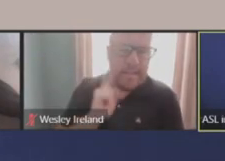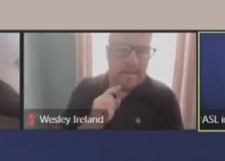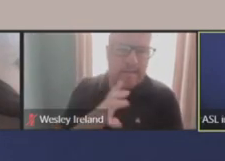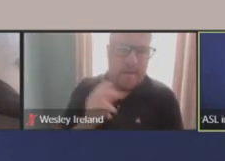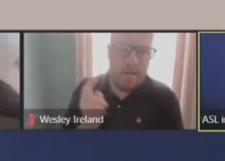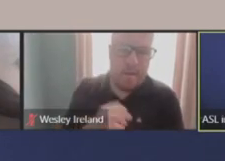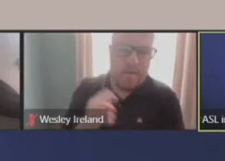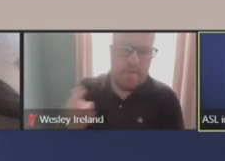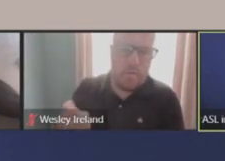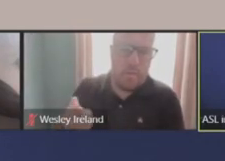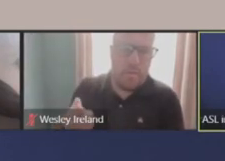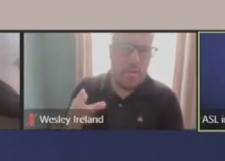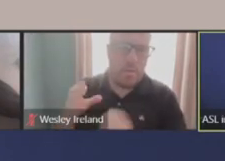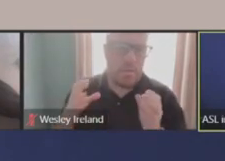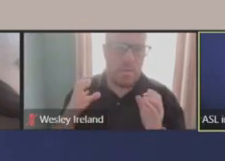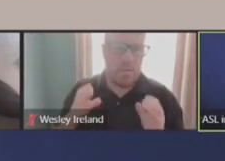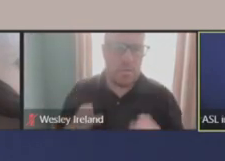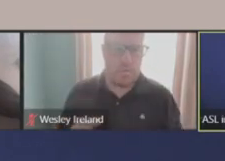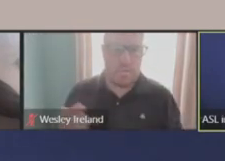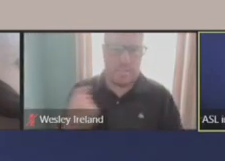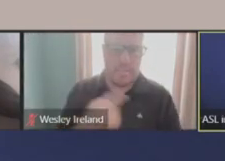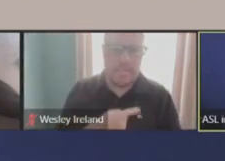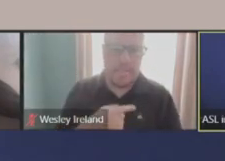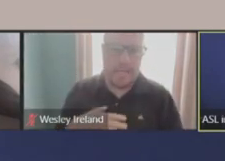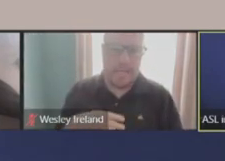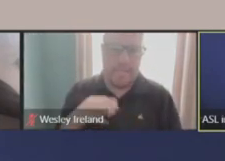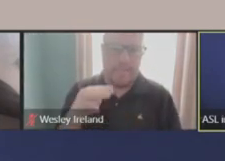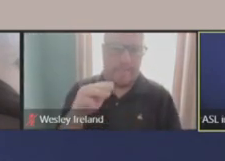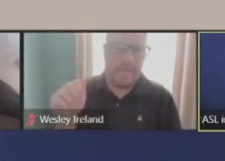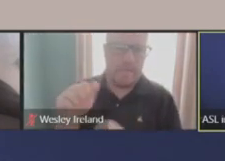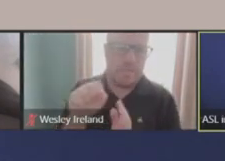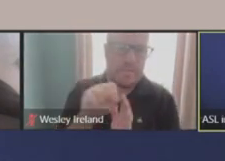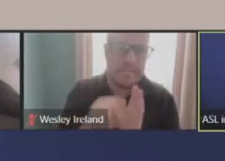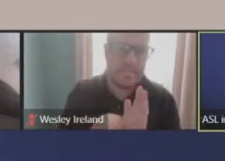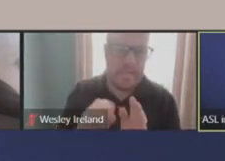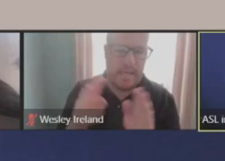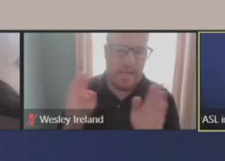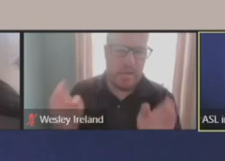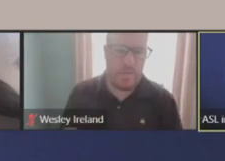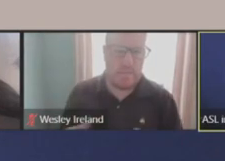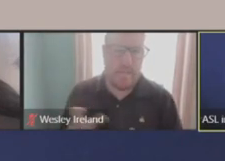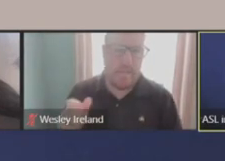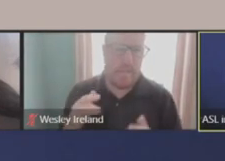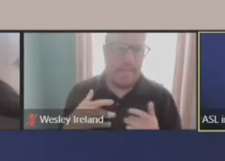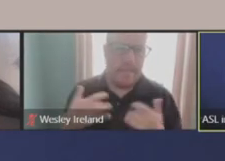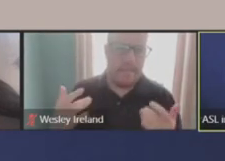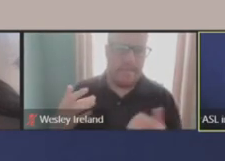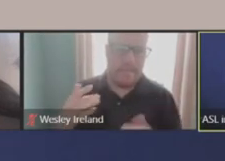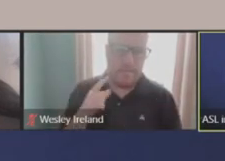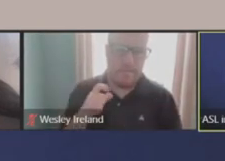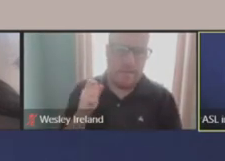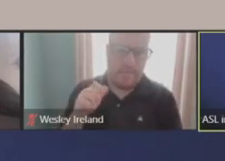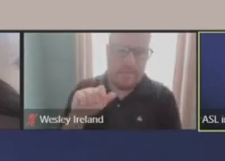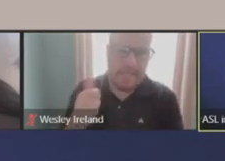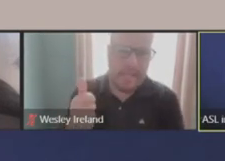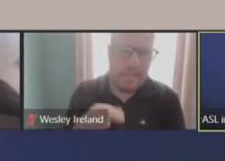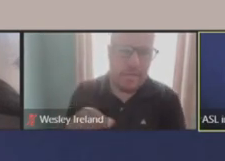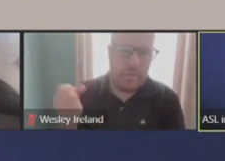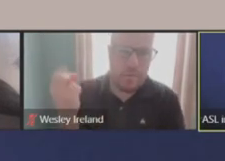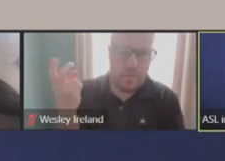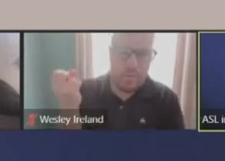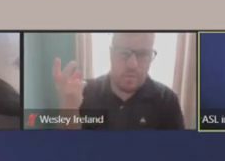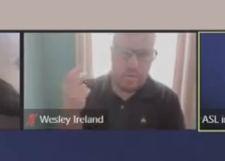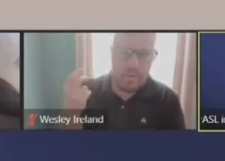So tomorrow is the Deaf and Hard of Hearing Constituents Day at the Massachusetts State